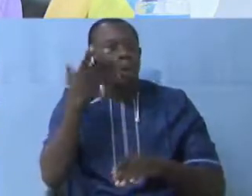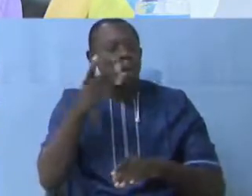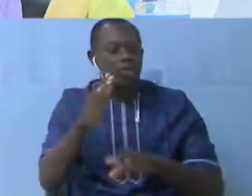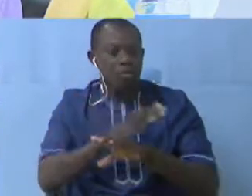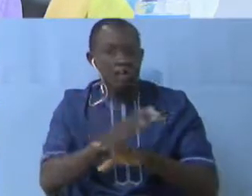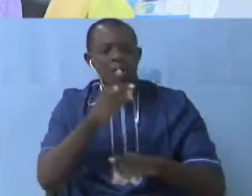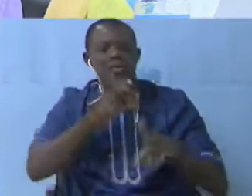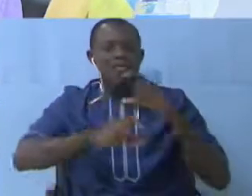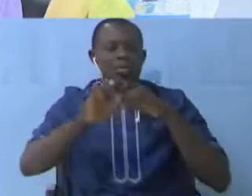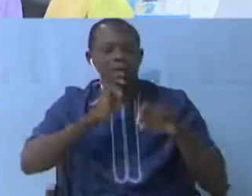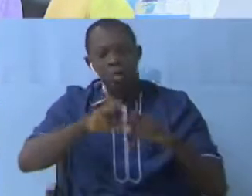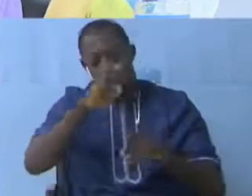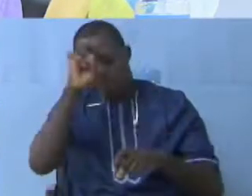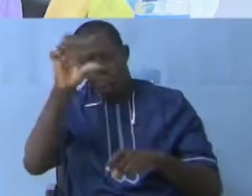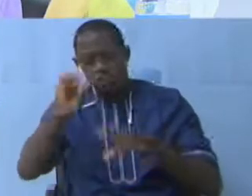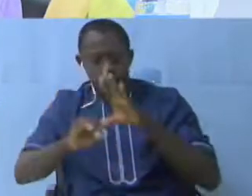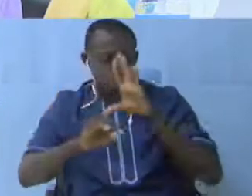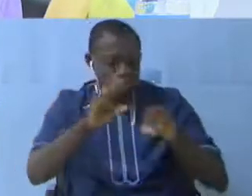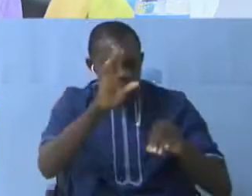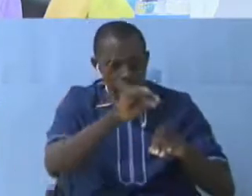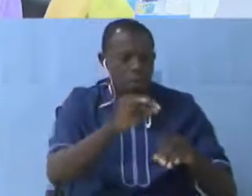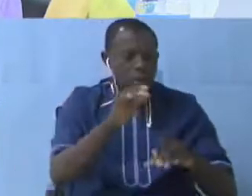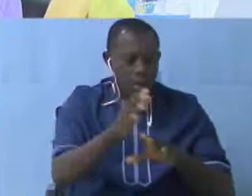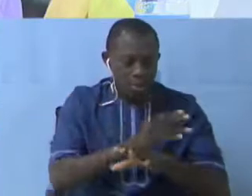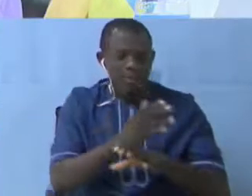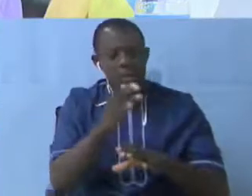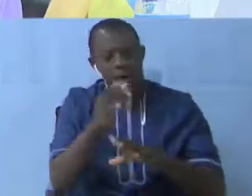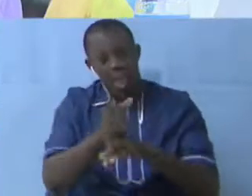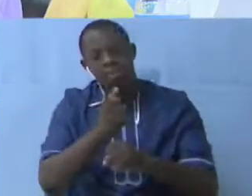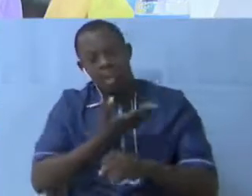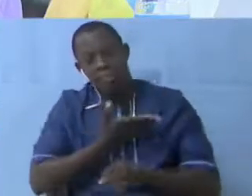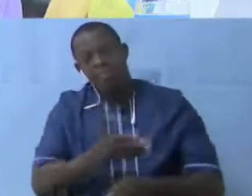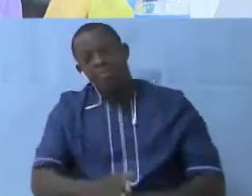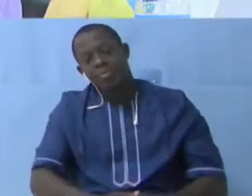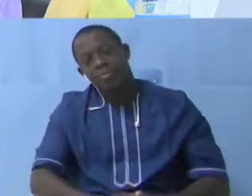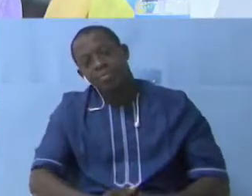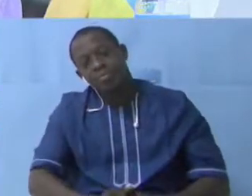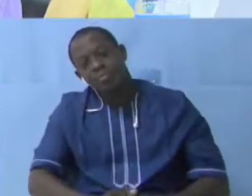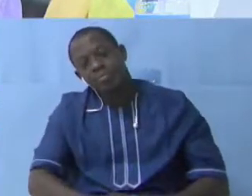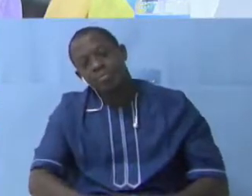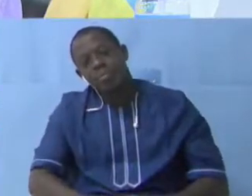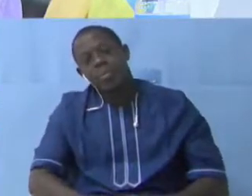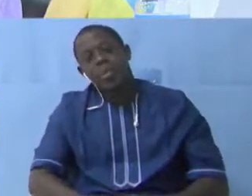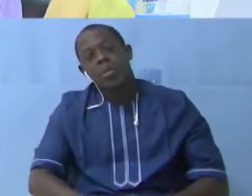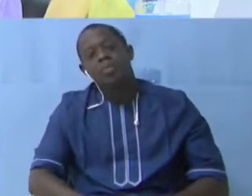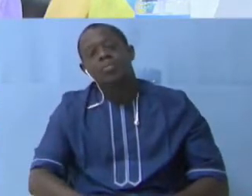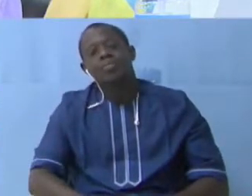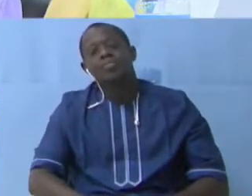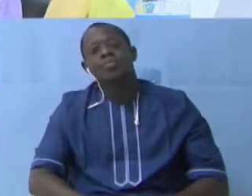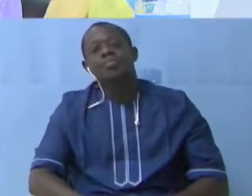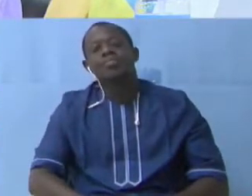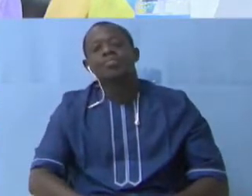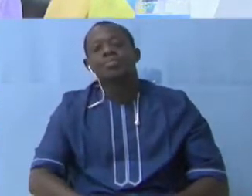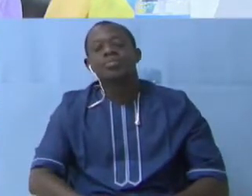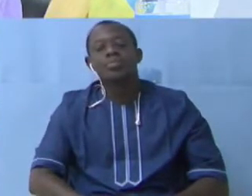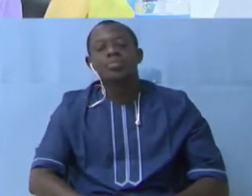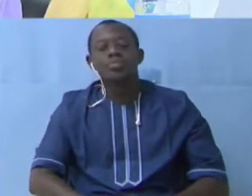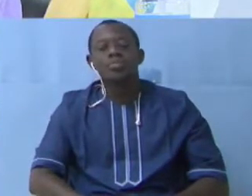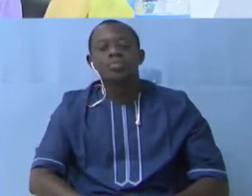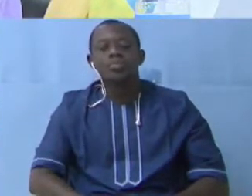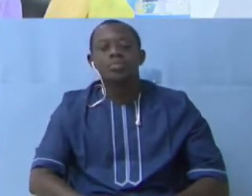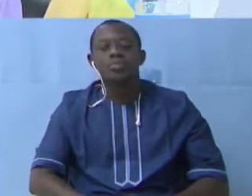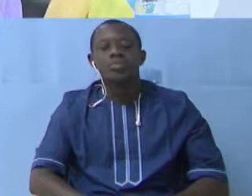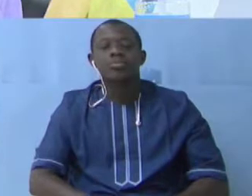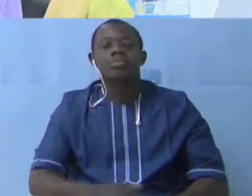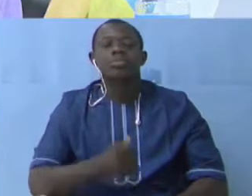def na ko rek di ma dimbale ci suma bunte yu njëkk ci wàlli njàng. My husband, who never pushed me to choose